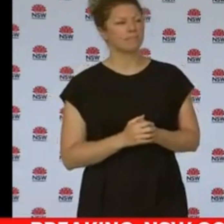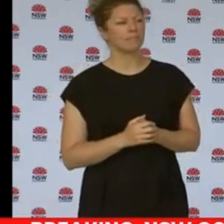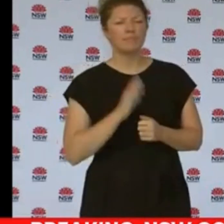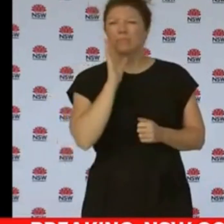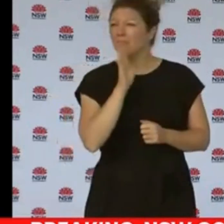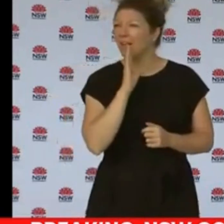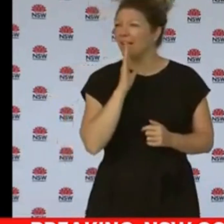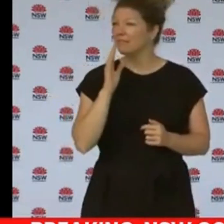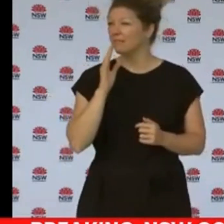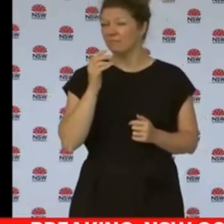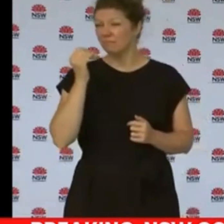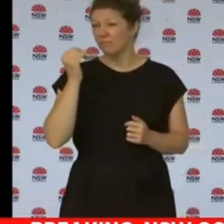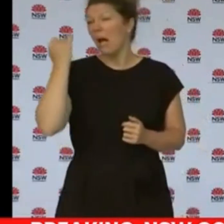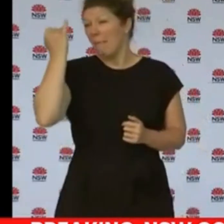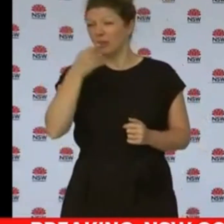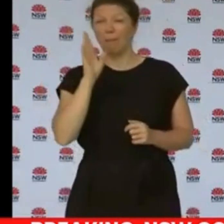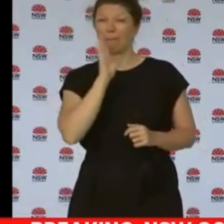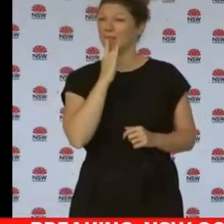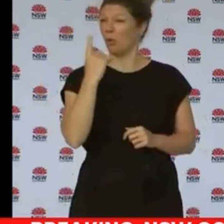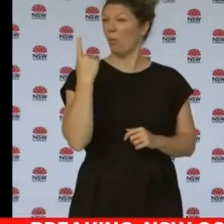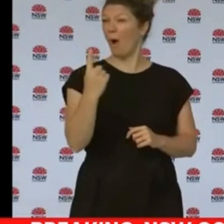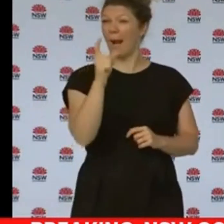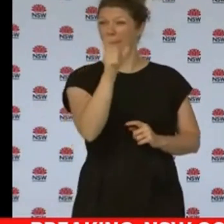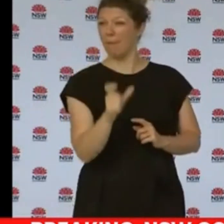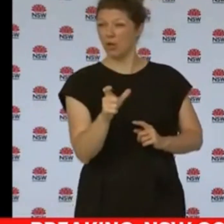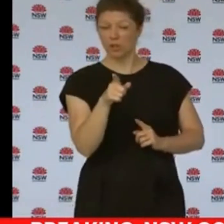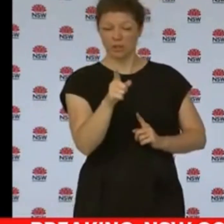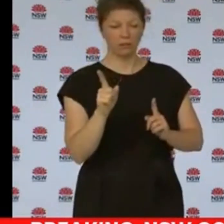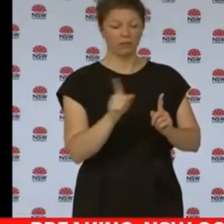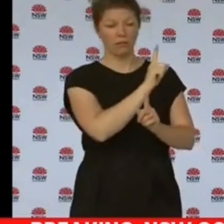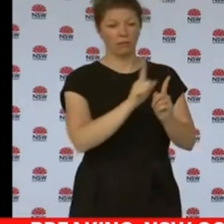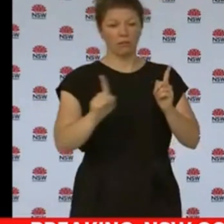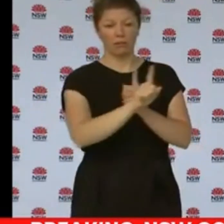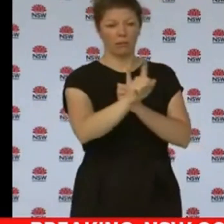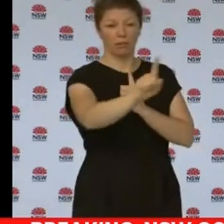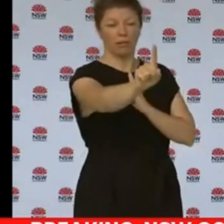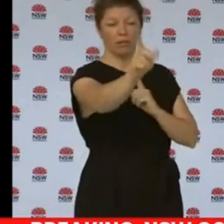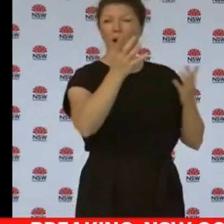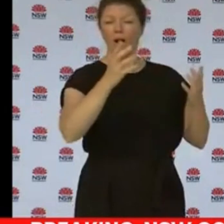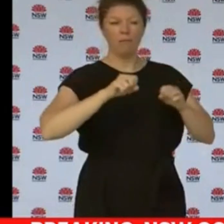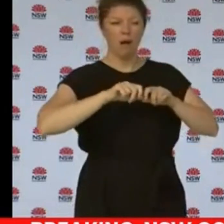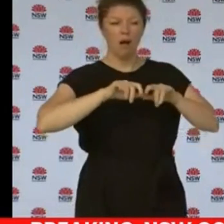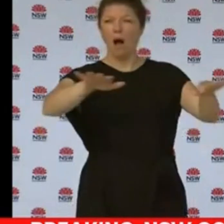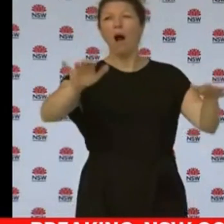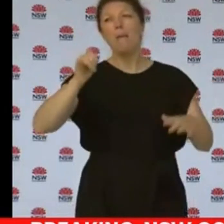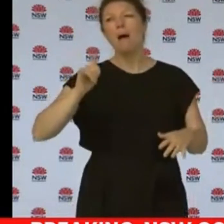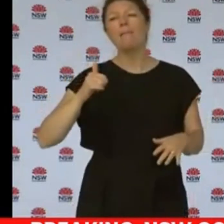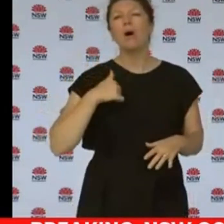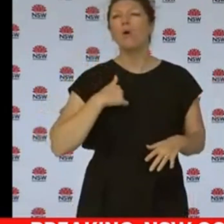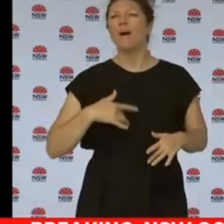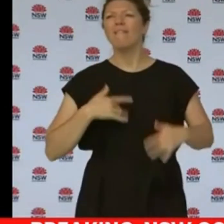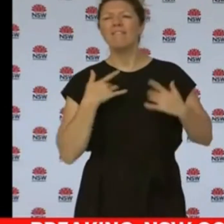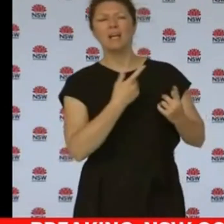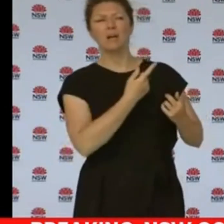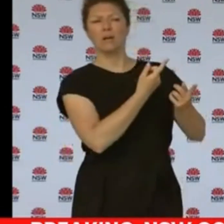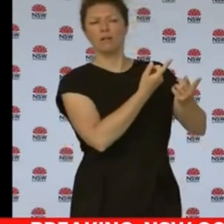transmission. Imagine if you just miss one close contact and they've been out and about and there's particular venues they've been at, well, then that poses a risk. So when the health experts say to